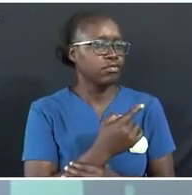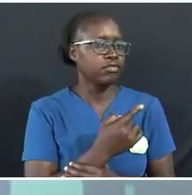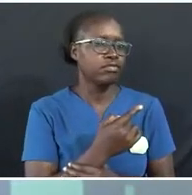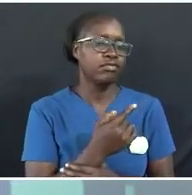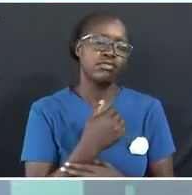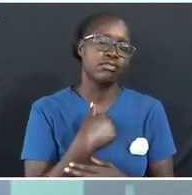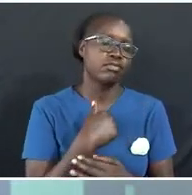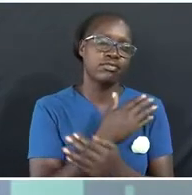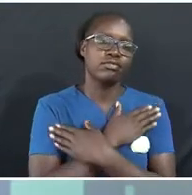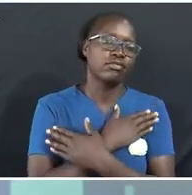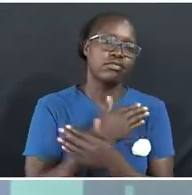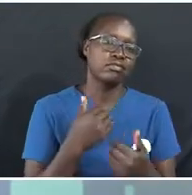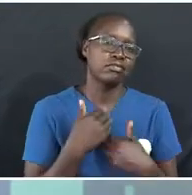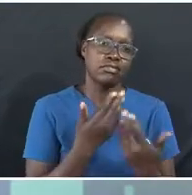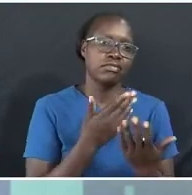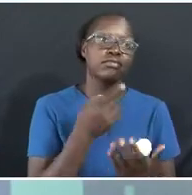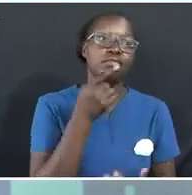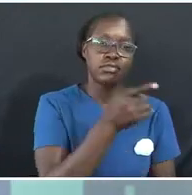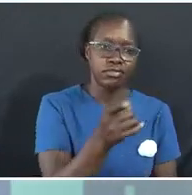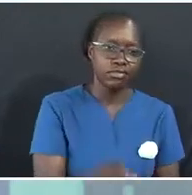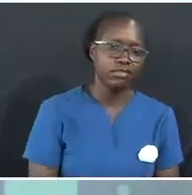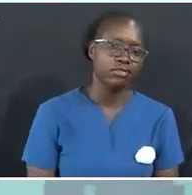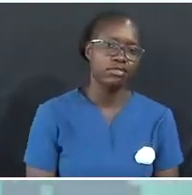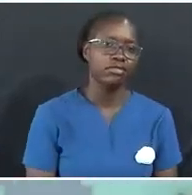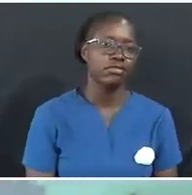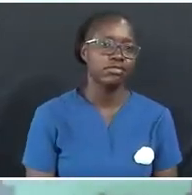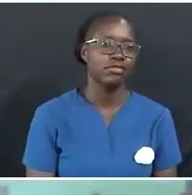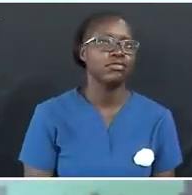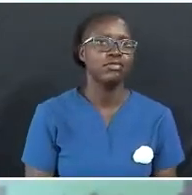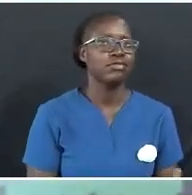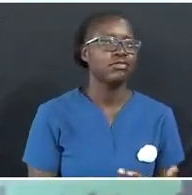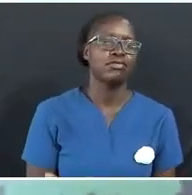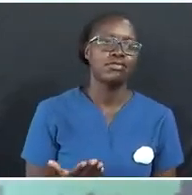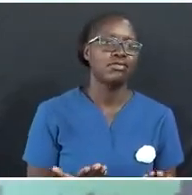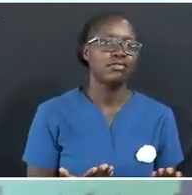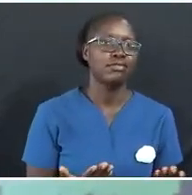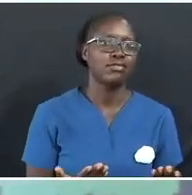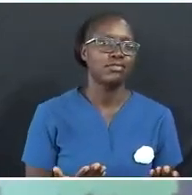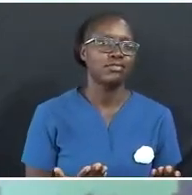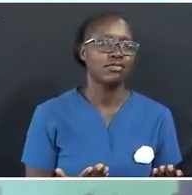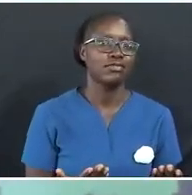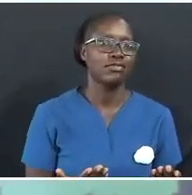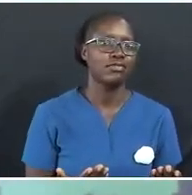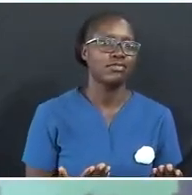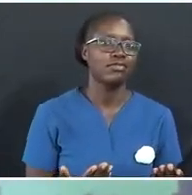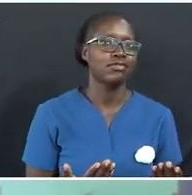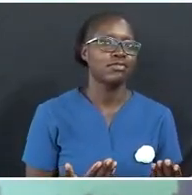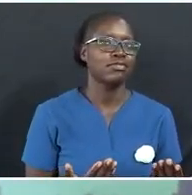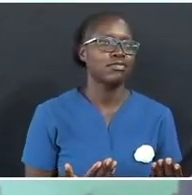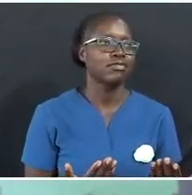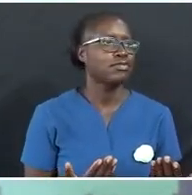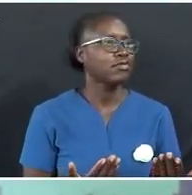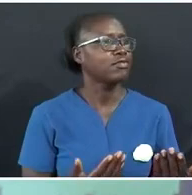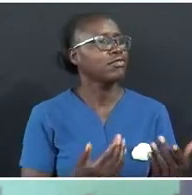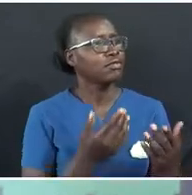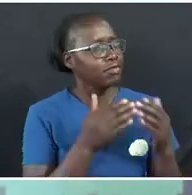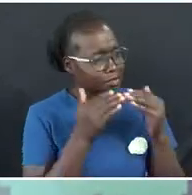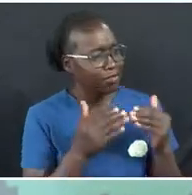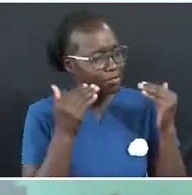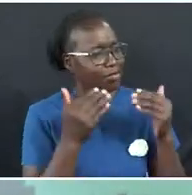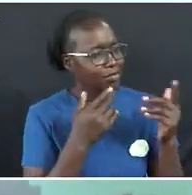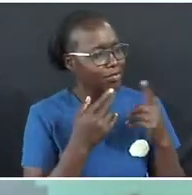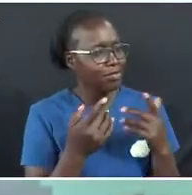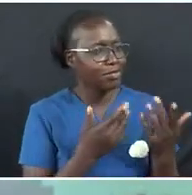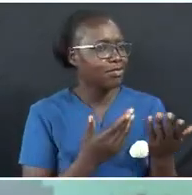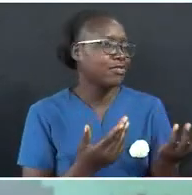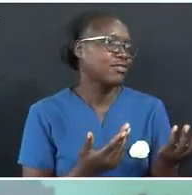friend. That is your friend. There are people who sit and they are neighbors and they go to sit and brothers. Ay, ay, ay. Lady, can